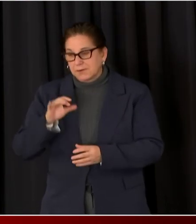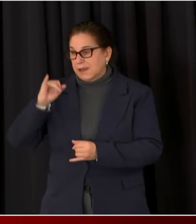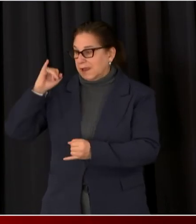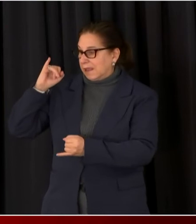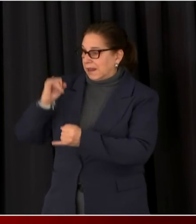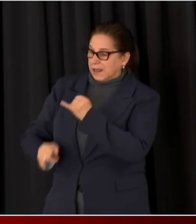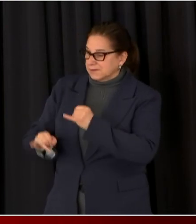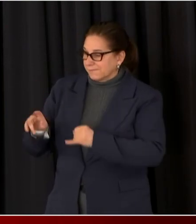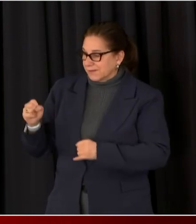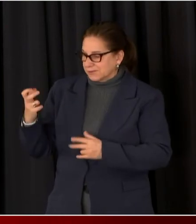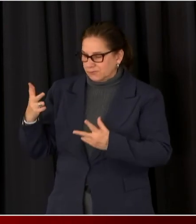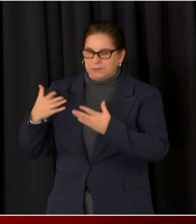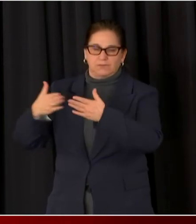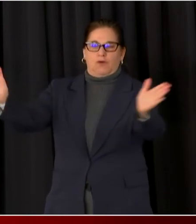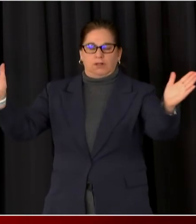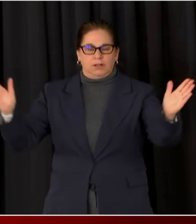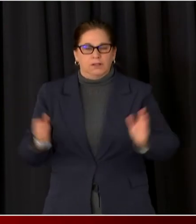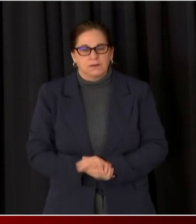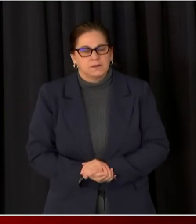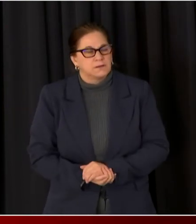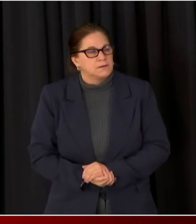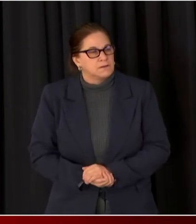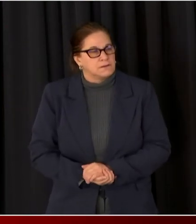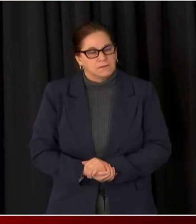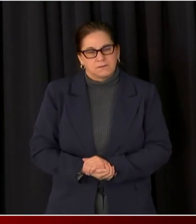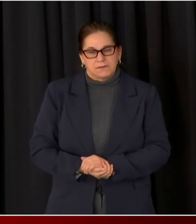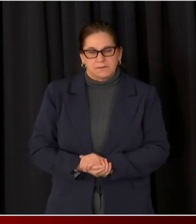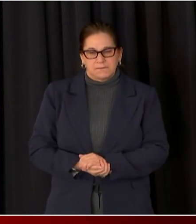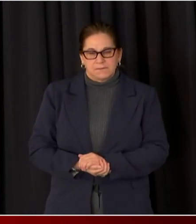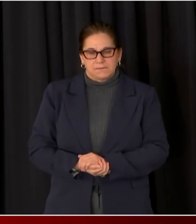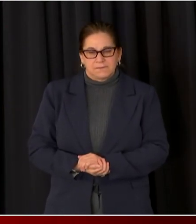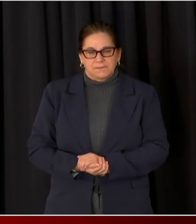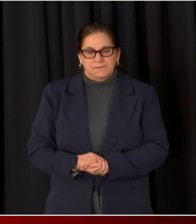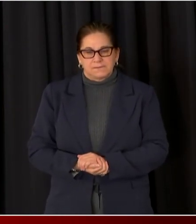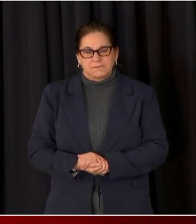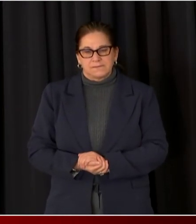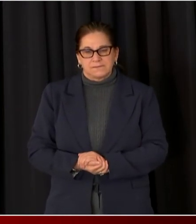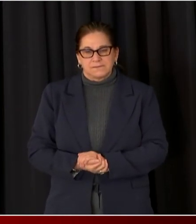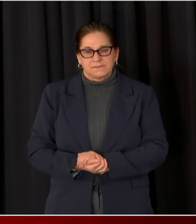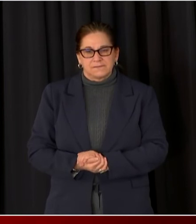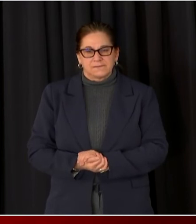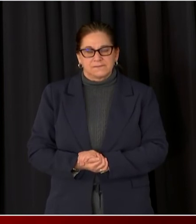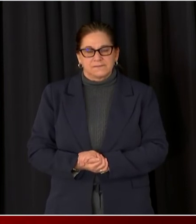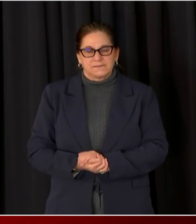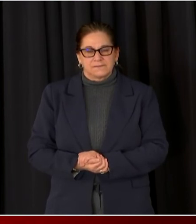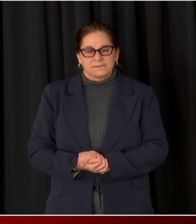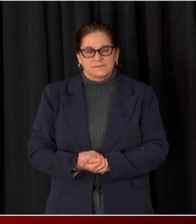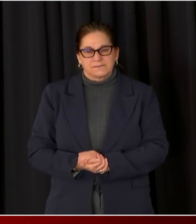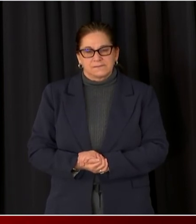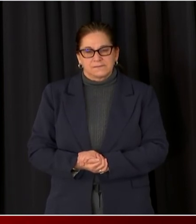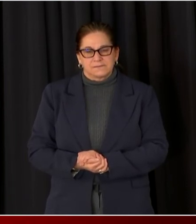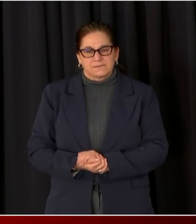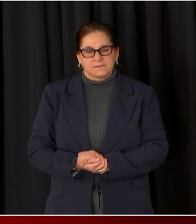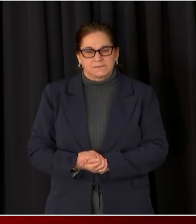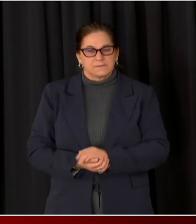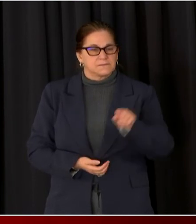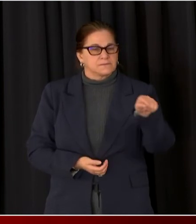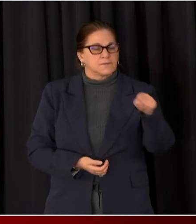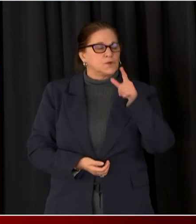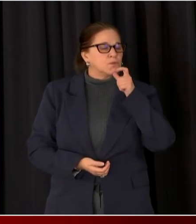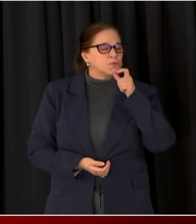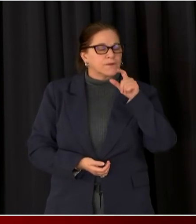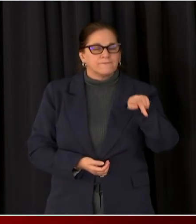will also note that when we talk about who is included in each phase 1A, and our previous statement